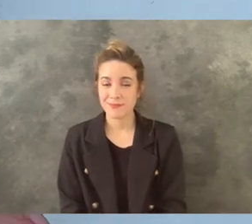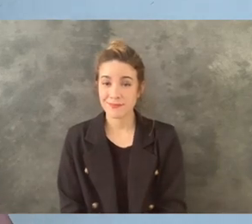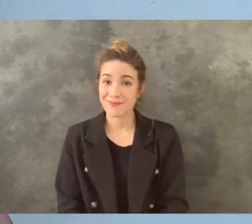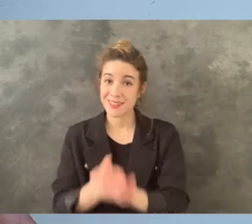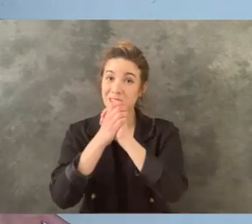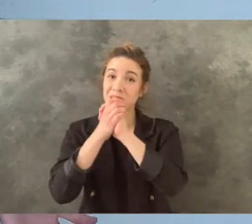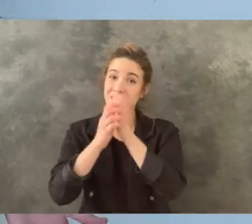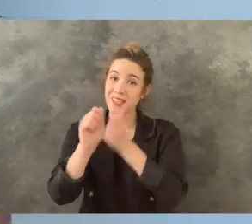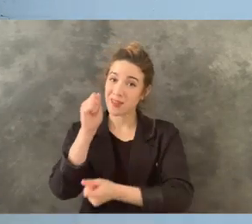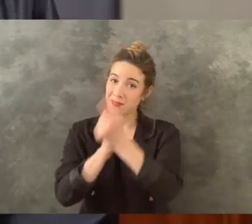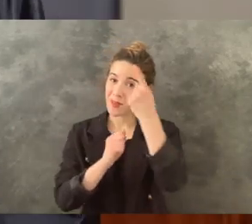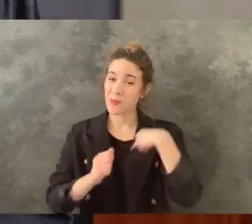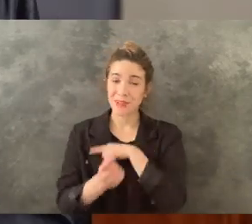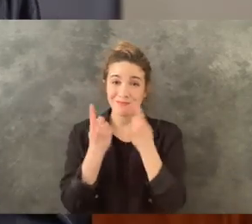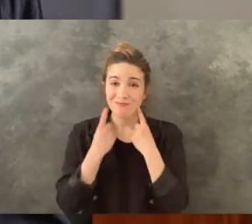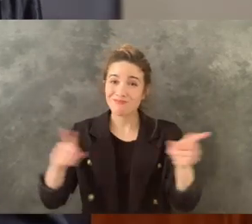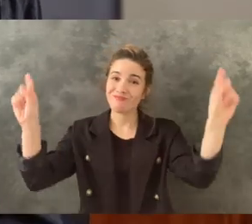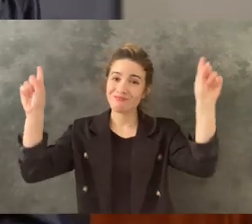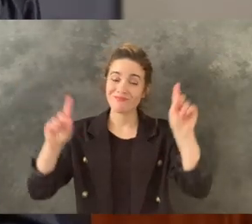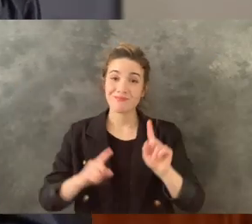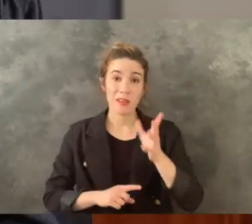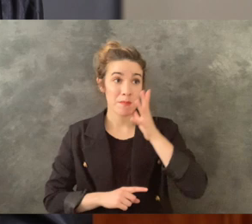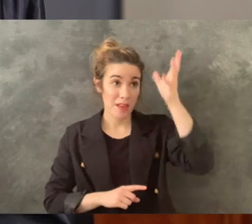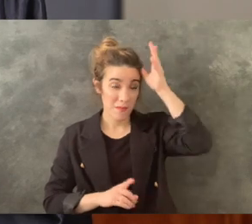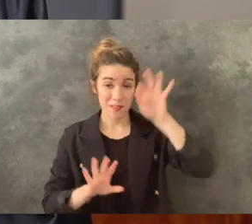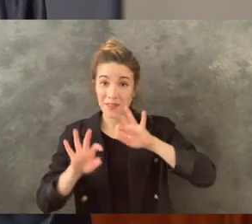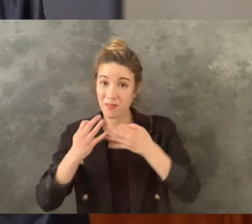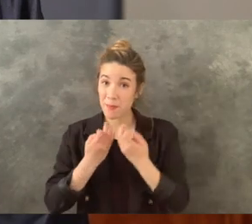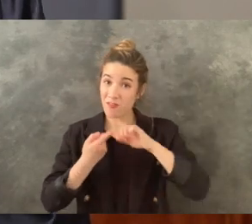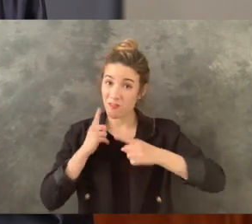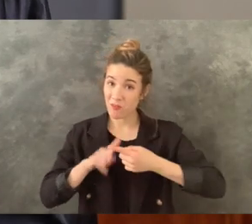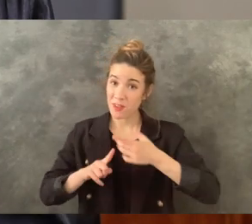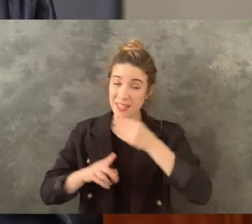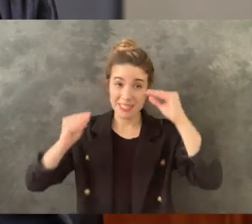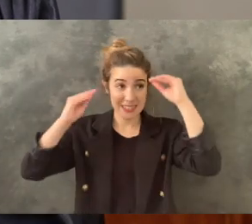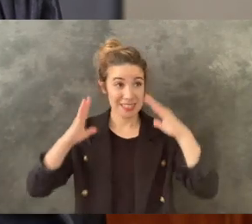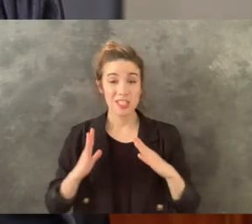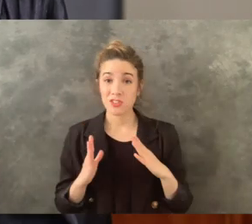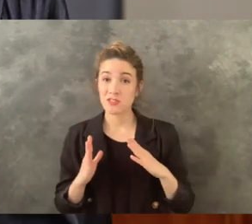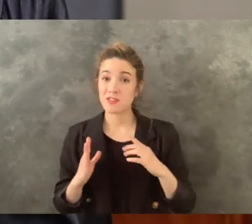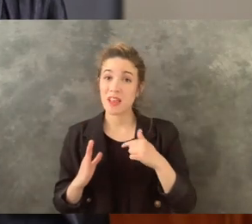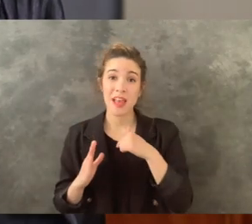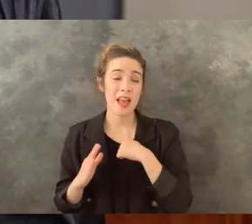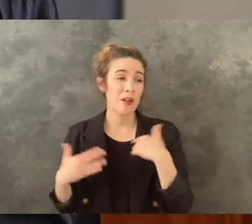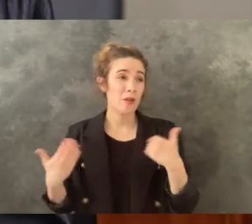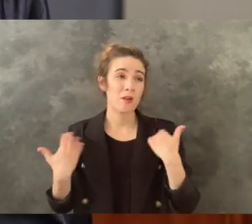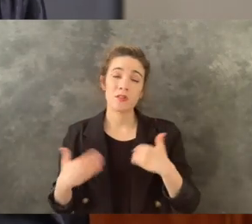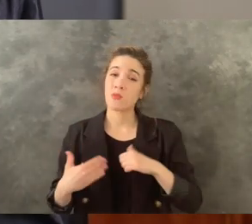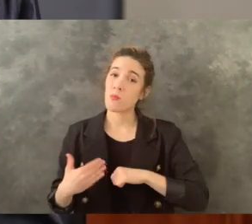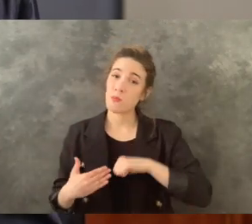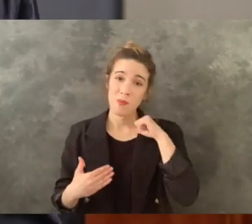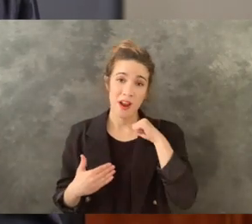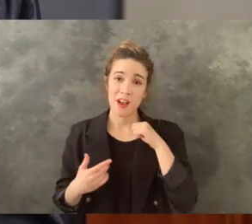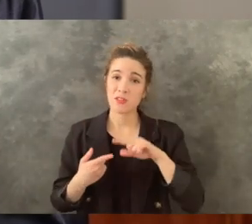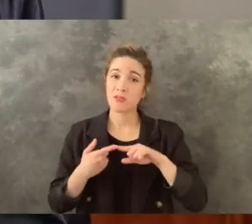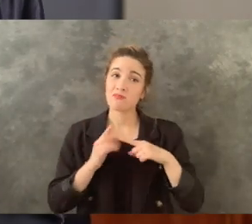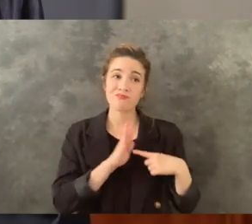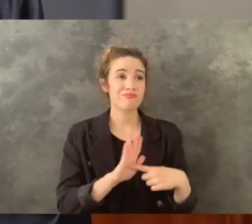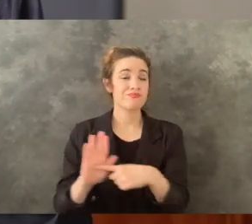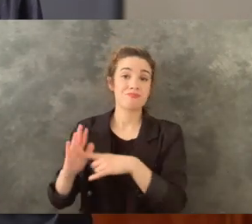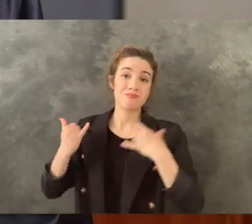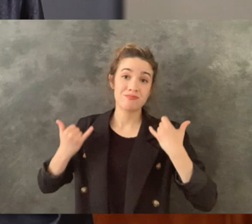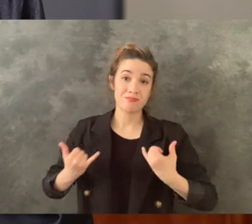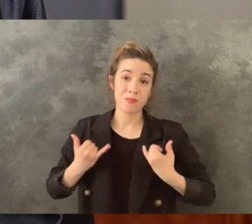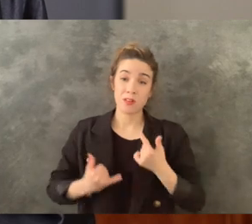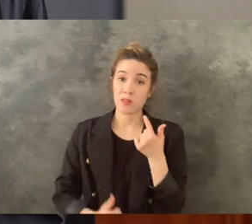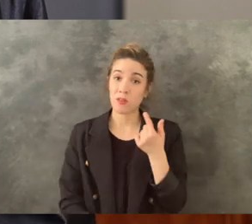Congrats, everyone. We did it. Parents, families, friends, and educators, I am so proud to present to you the Gulf